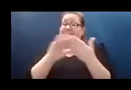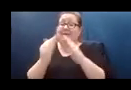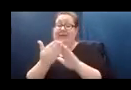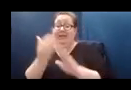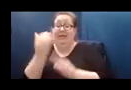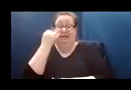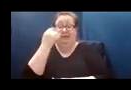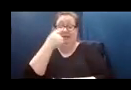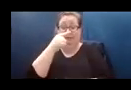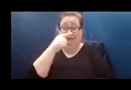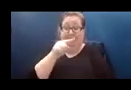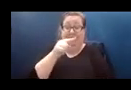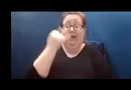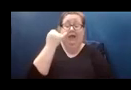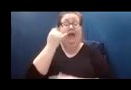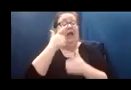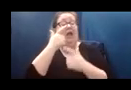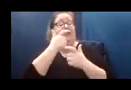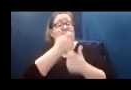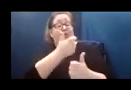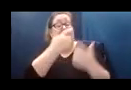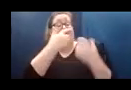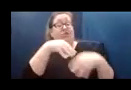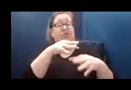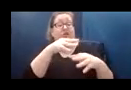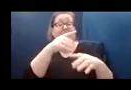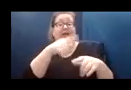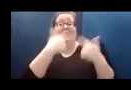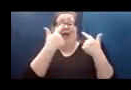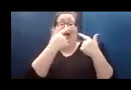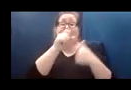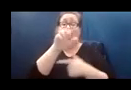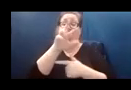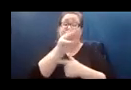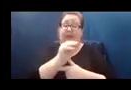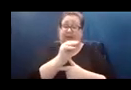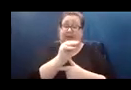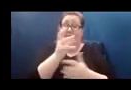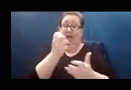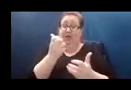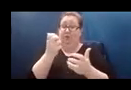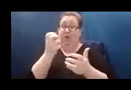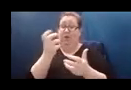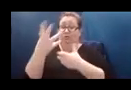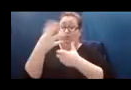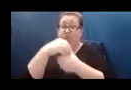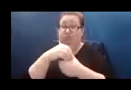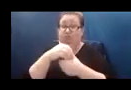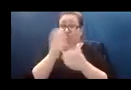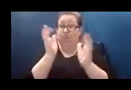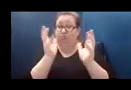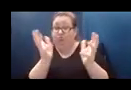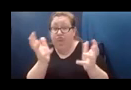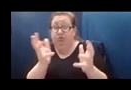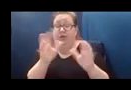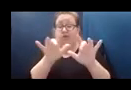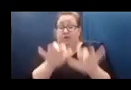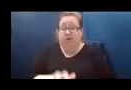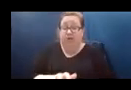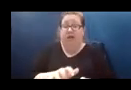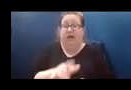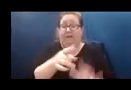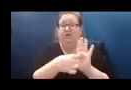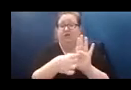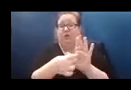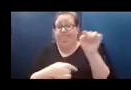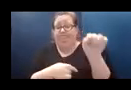live stream and would like to engage directly in the meeting, I'm going to share the website on the next slide. We also